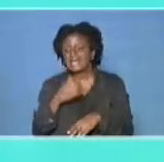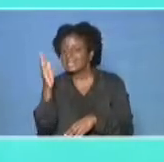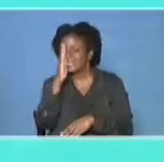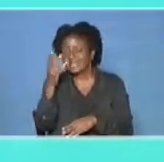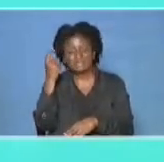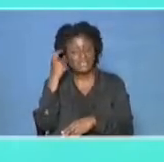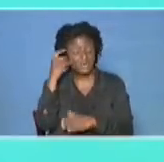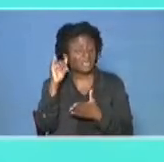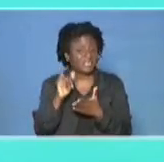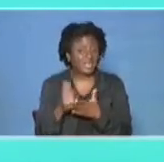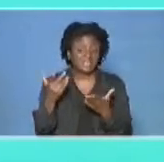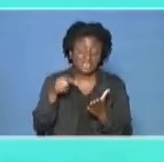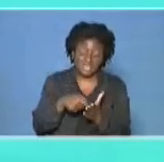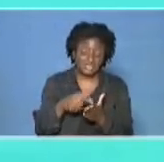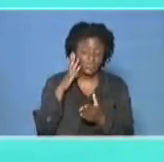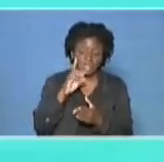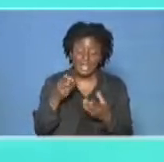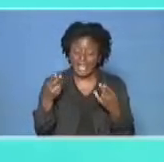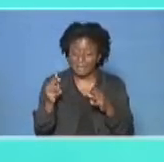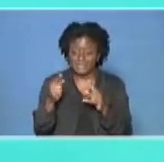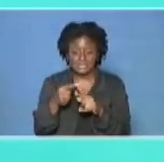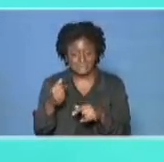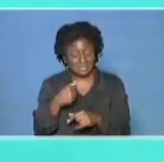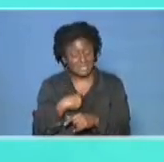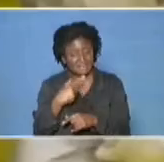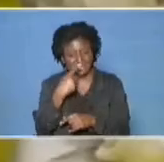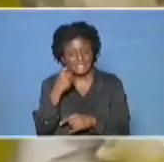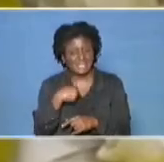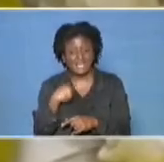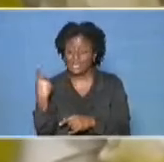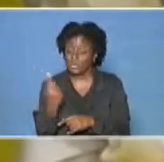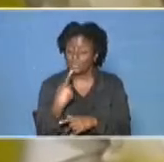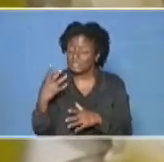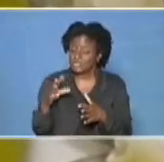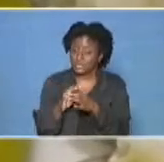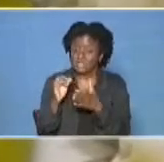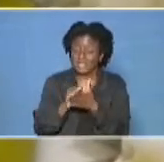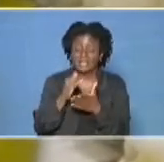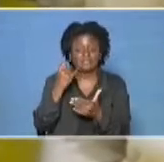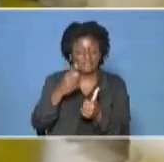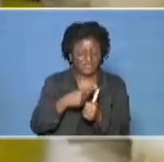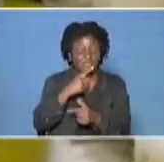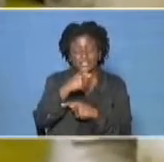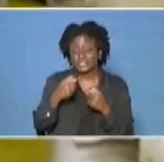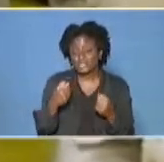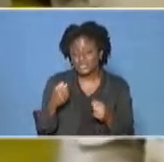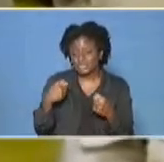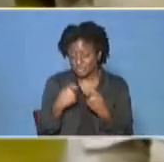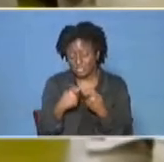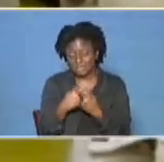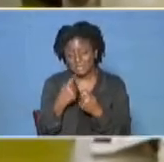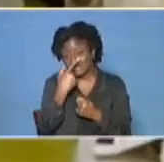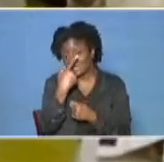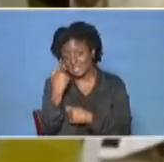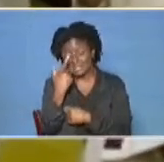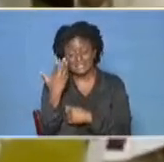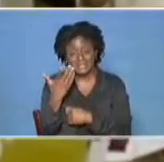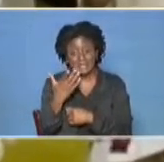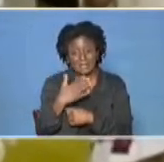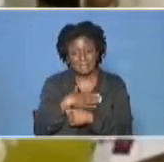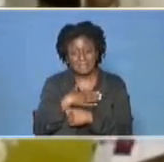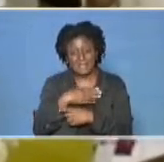that, like, this would be happening to me, because I only joined that first tournament because my